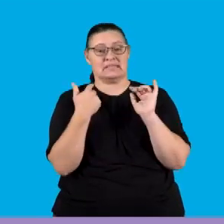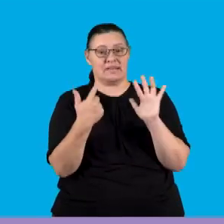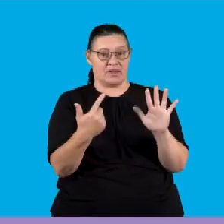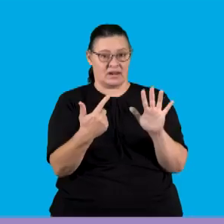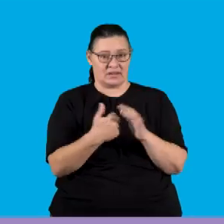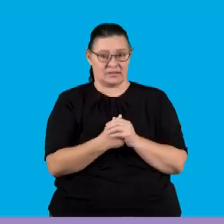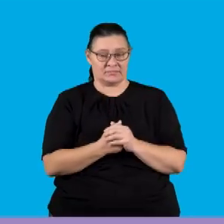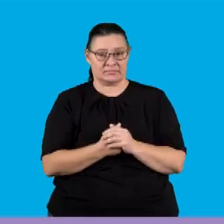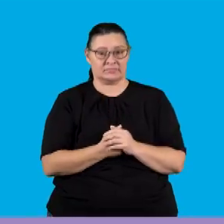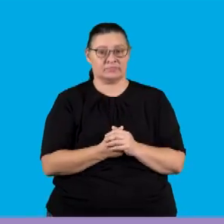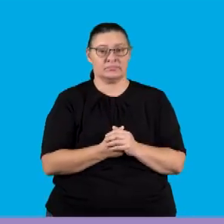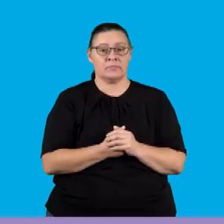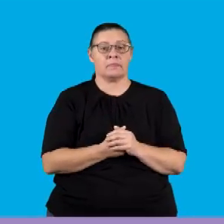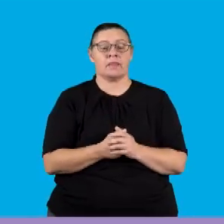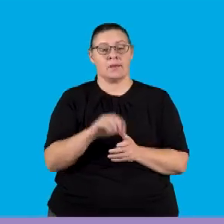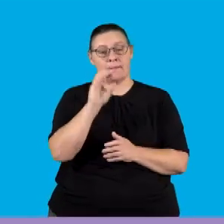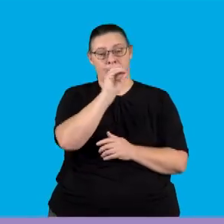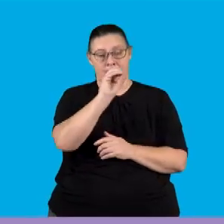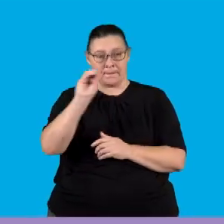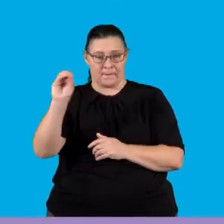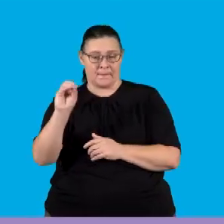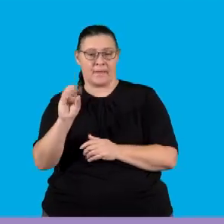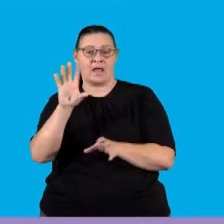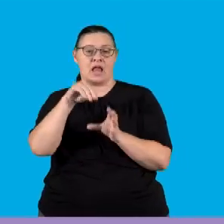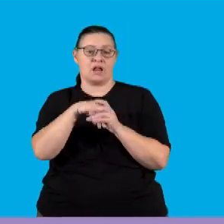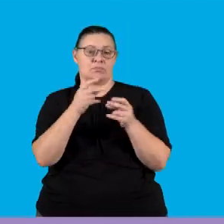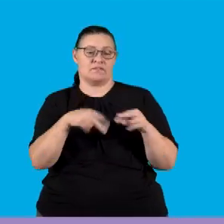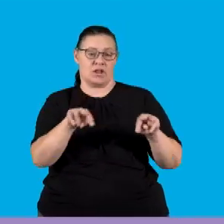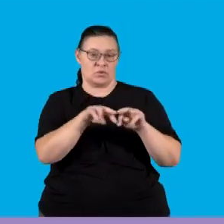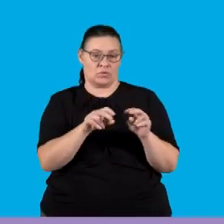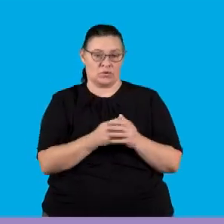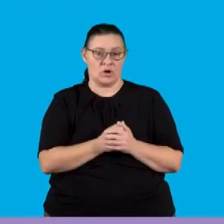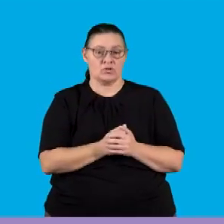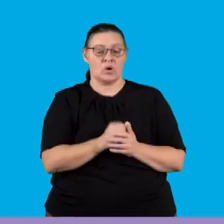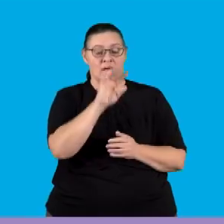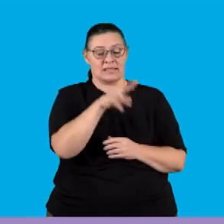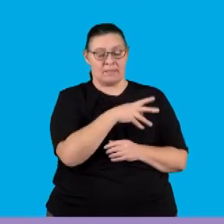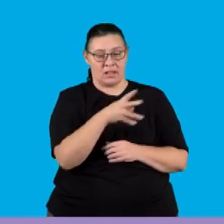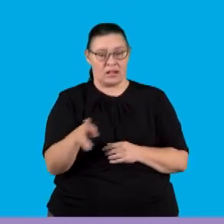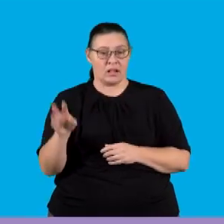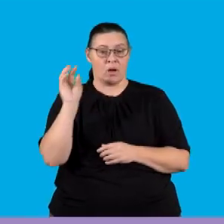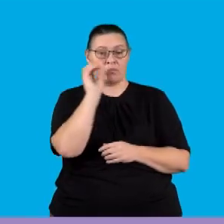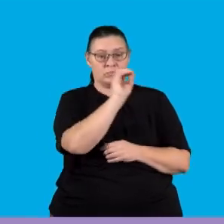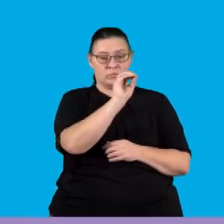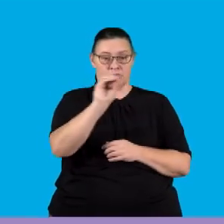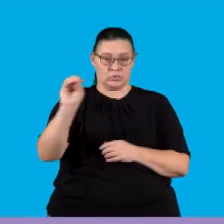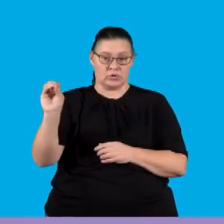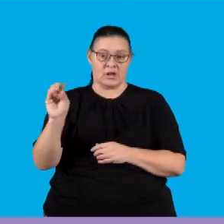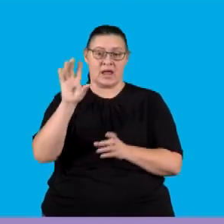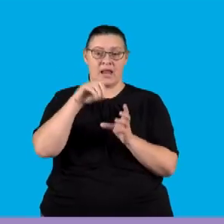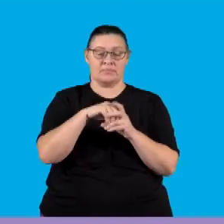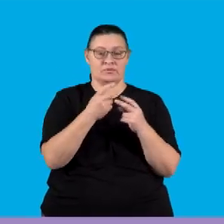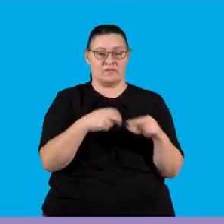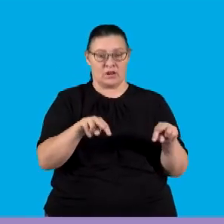says multiply by 7, and we have been given the input values as well. So in the table, we are supposed to